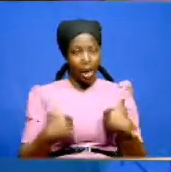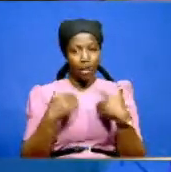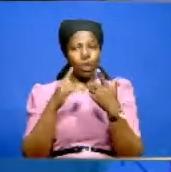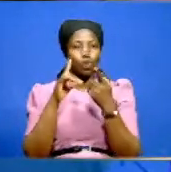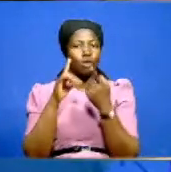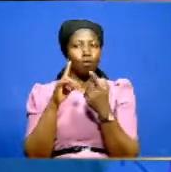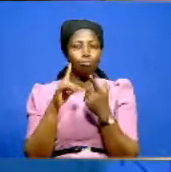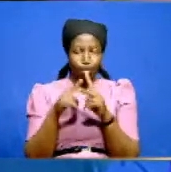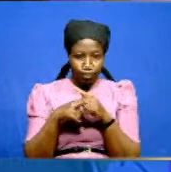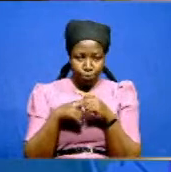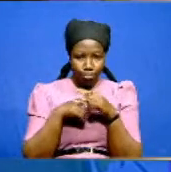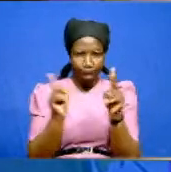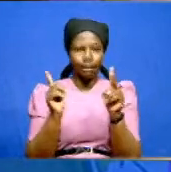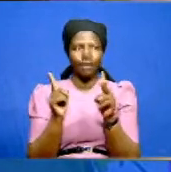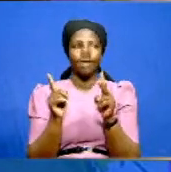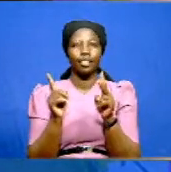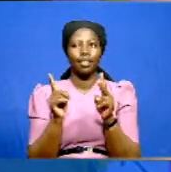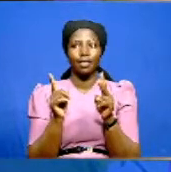begin